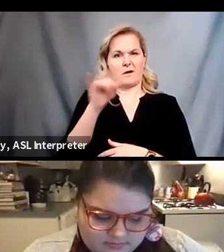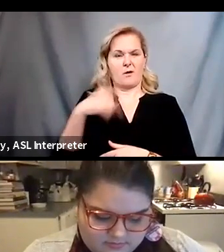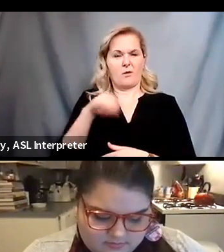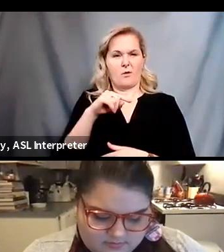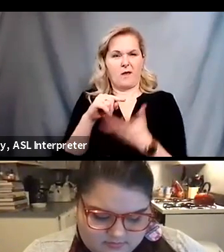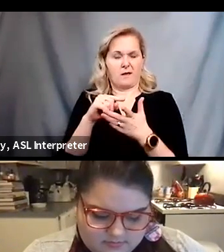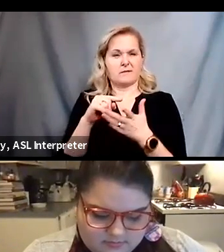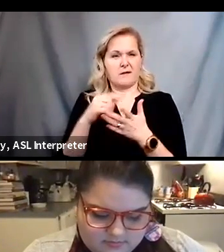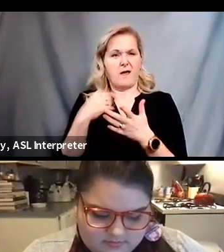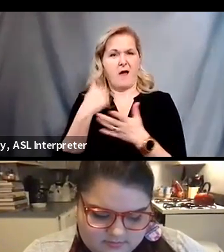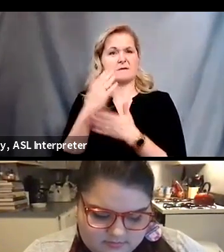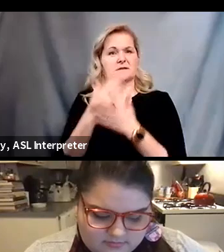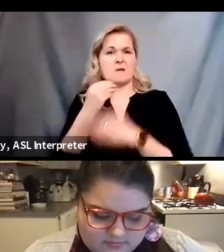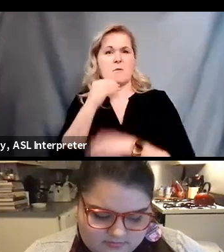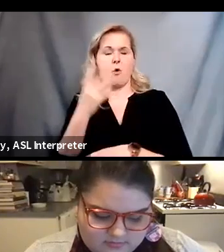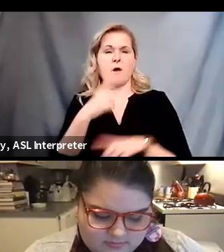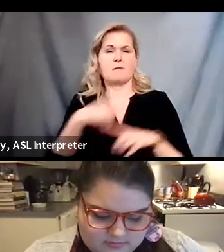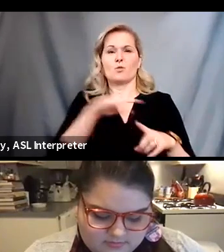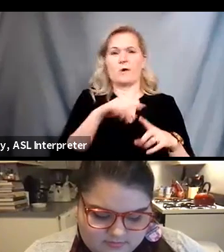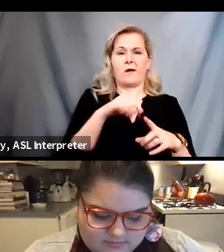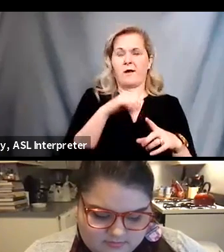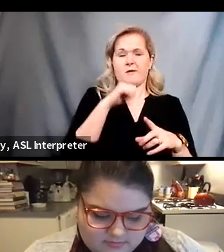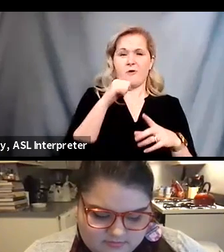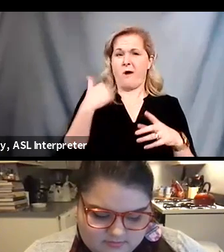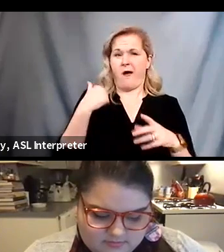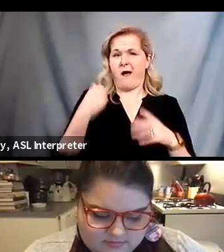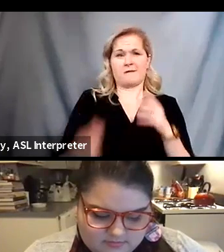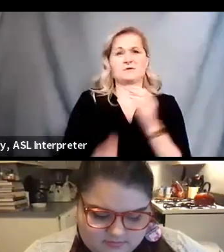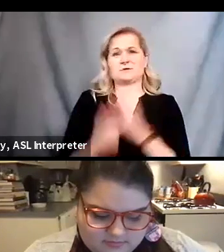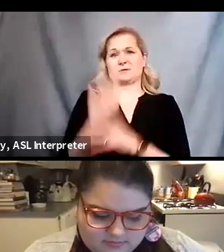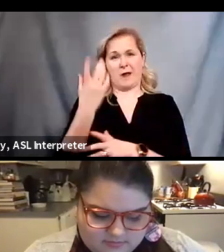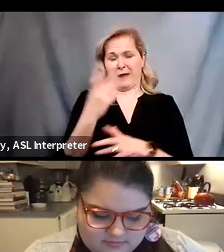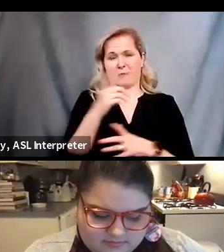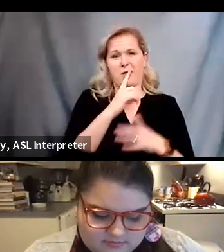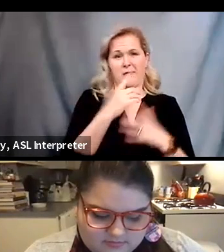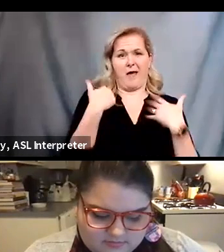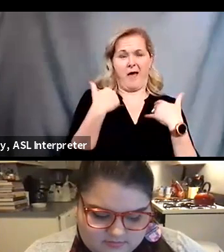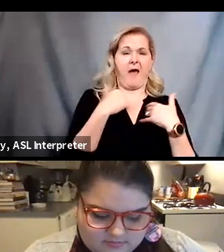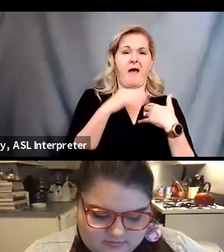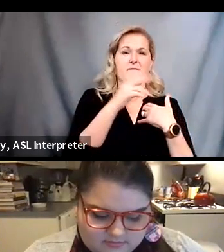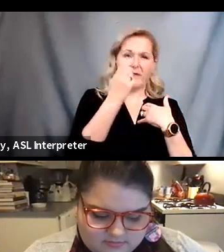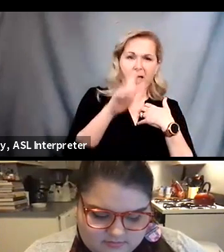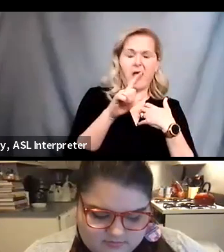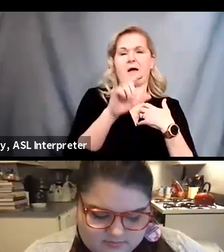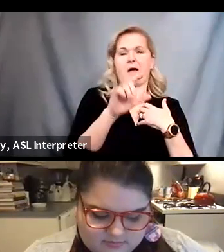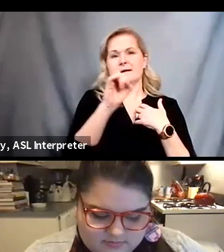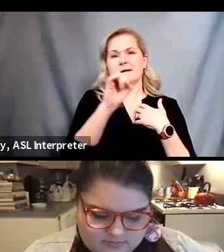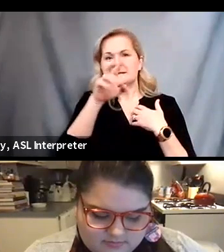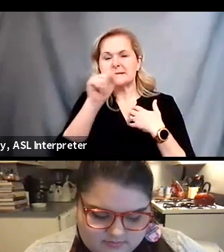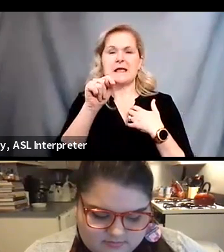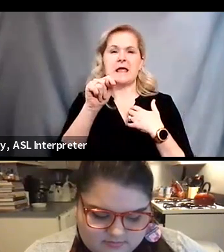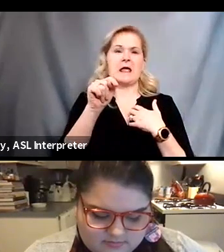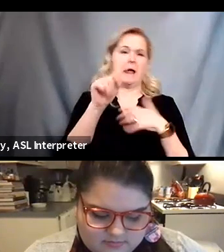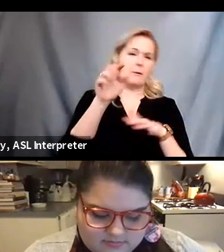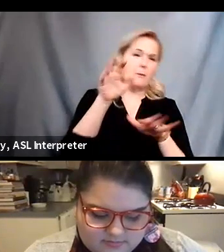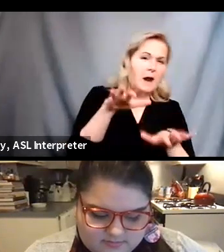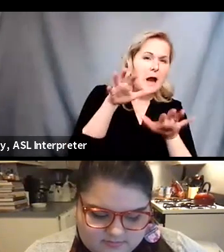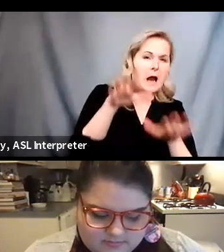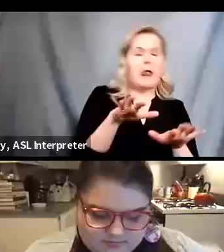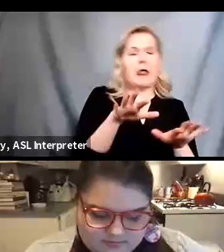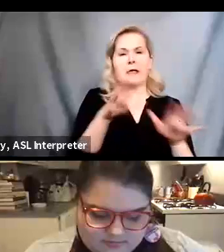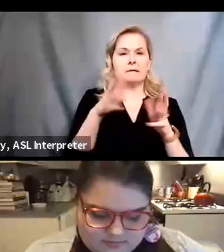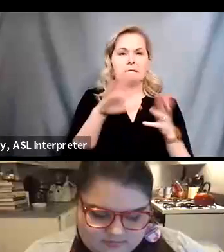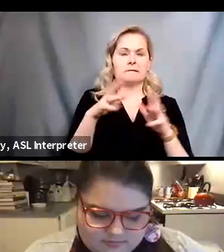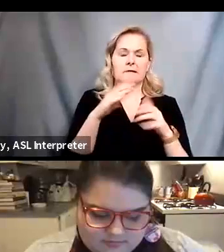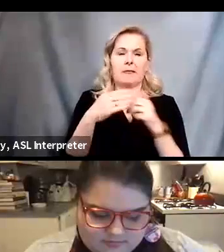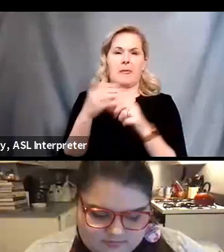get hail and sleet and rain and muck, and then we get summer. So it's often quite chilly